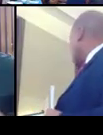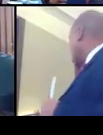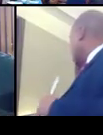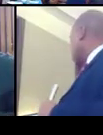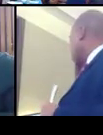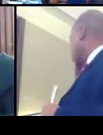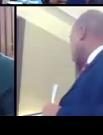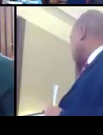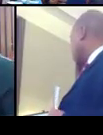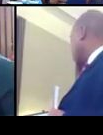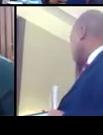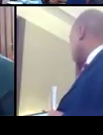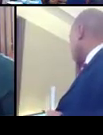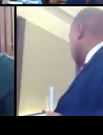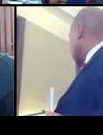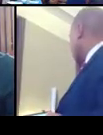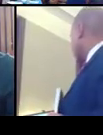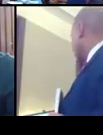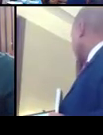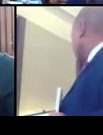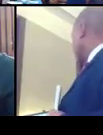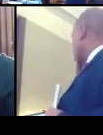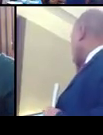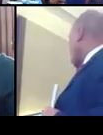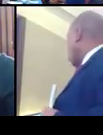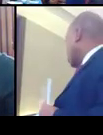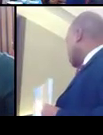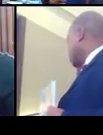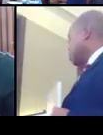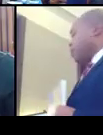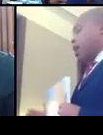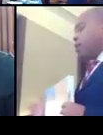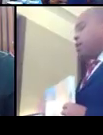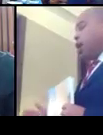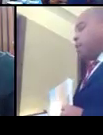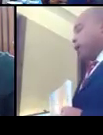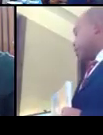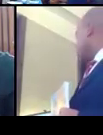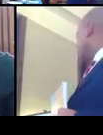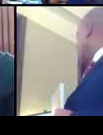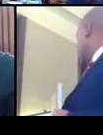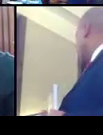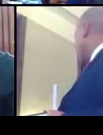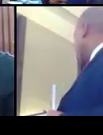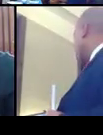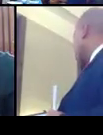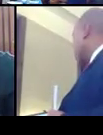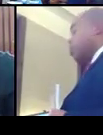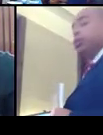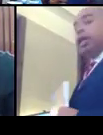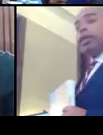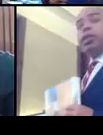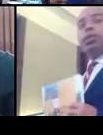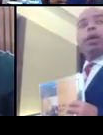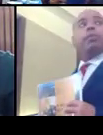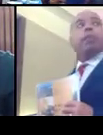engaged, in community, so we have those here. Online engagement, we have our Planet Scale website and also